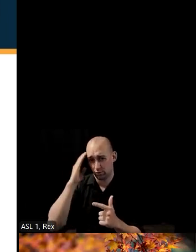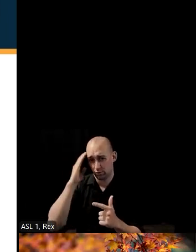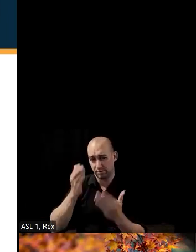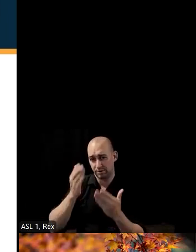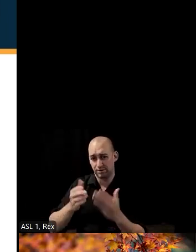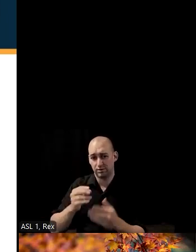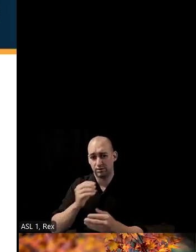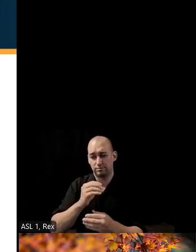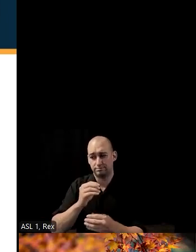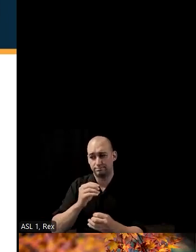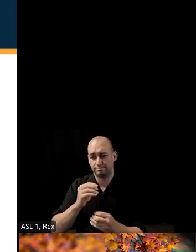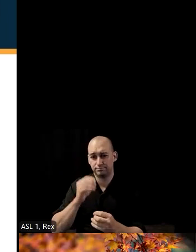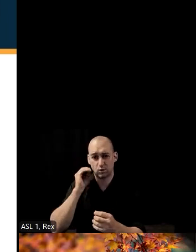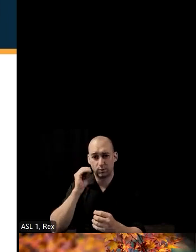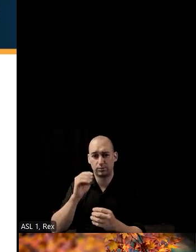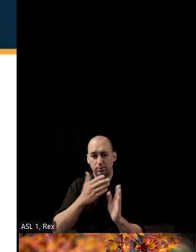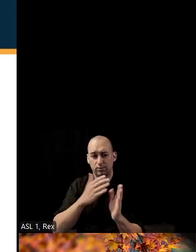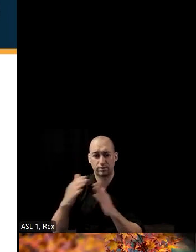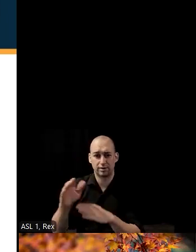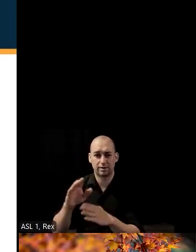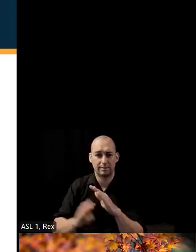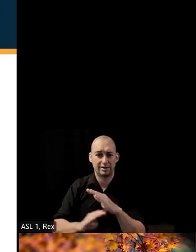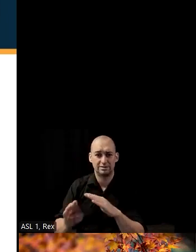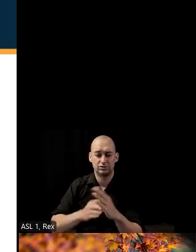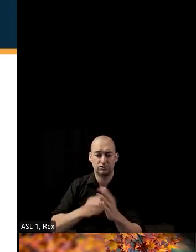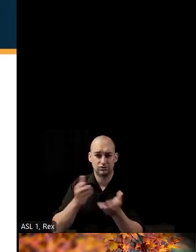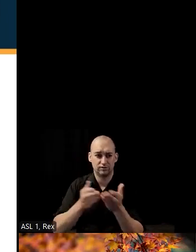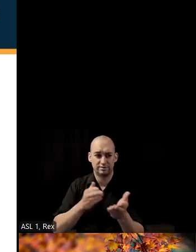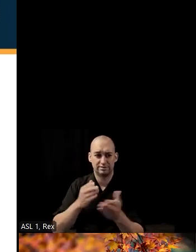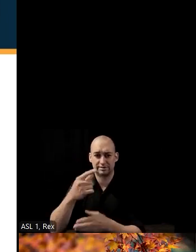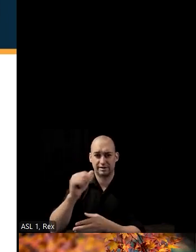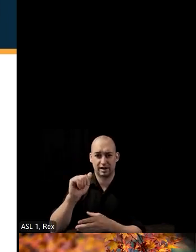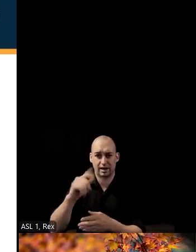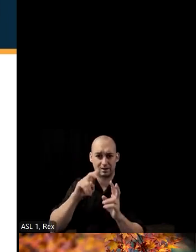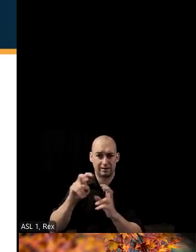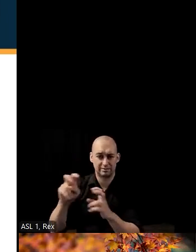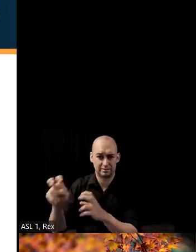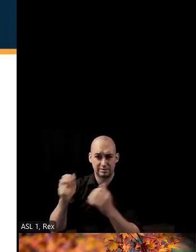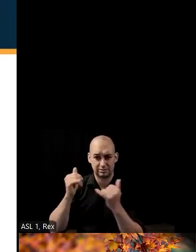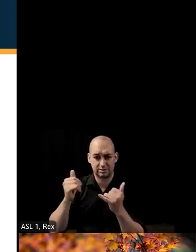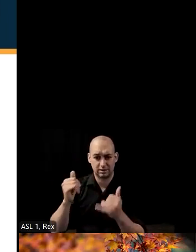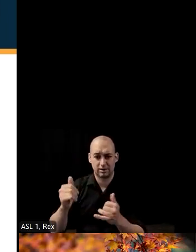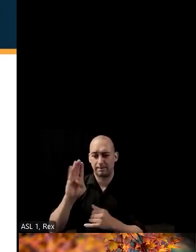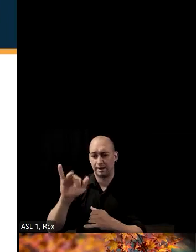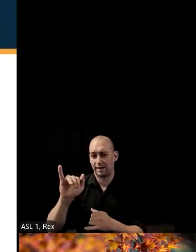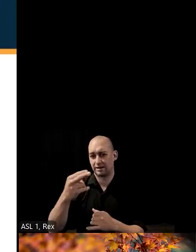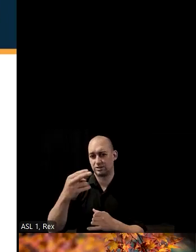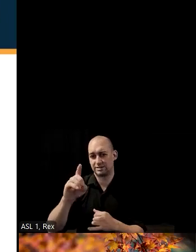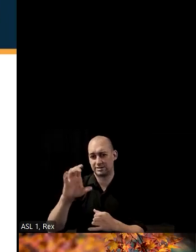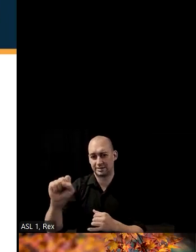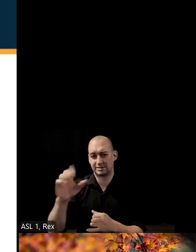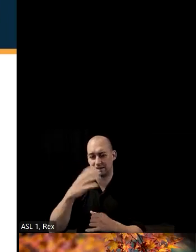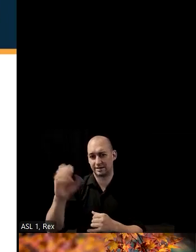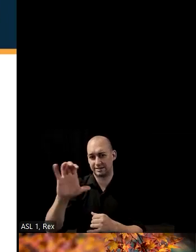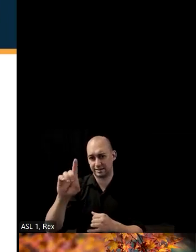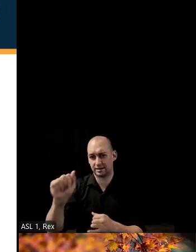and community based service gap analysis that's currently underway by DHCS and CDA. That will